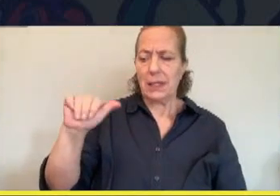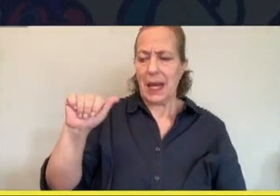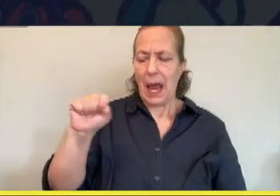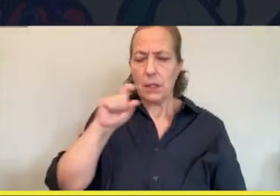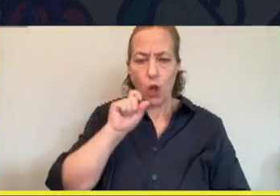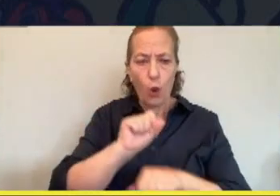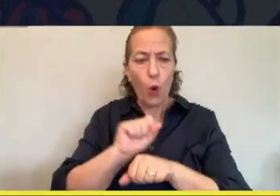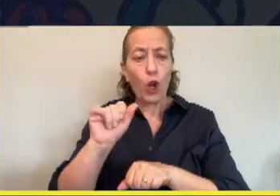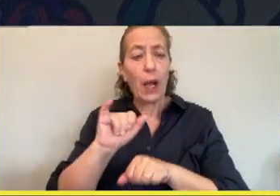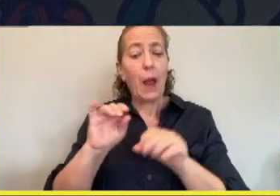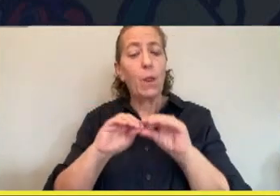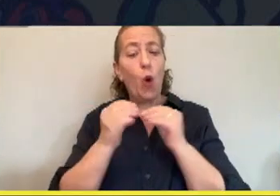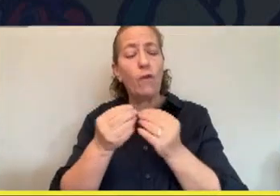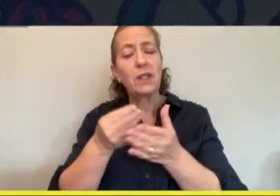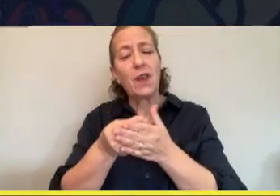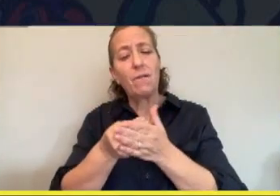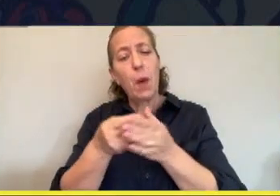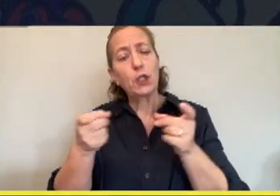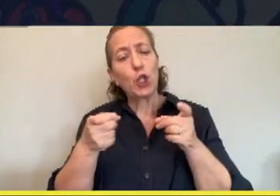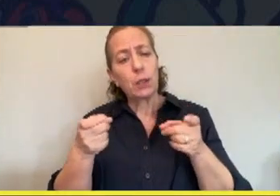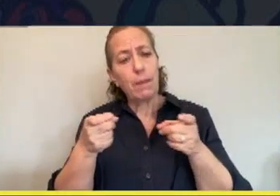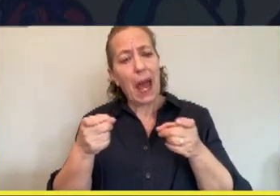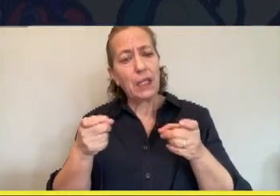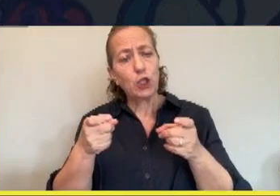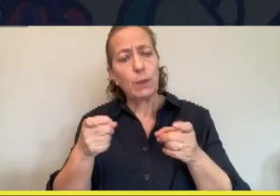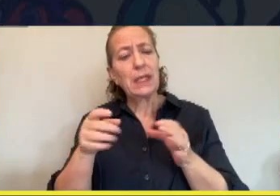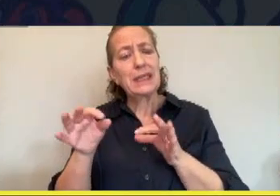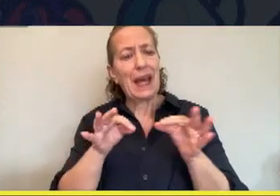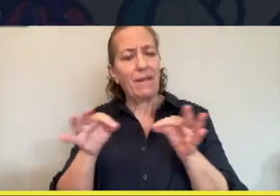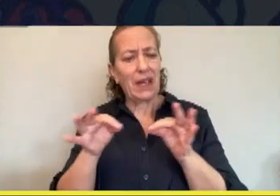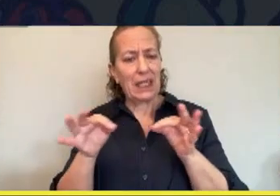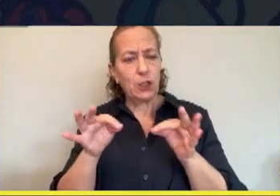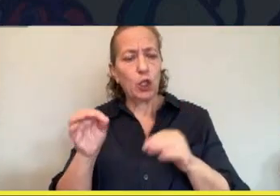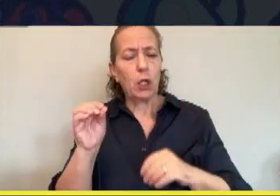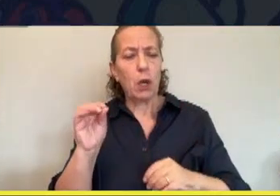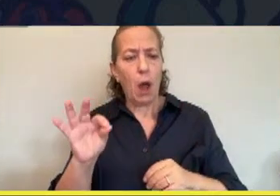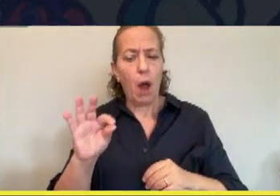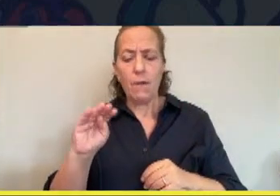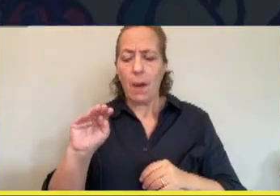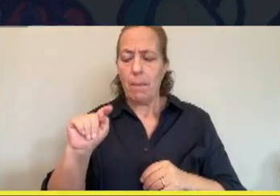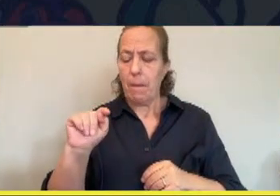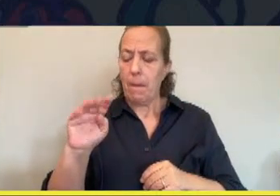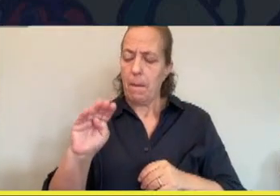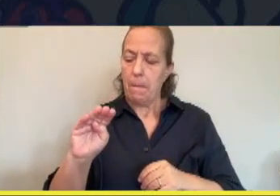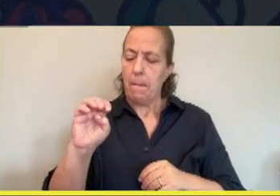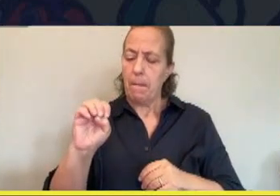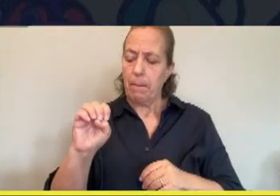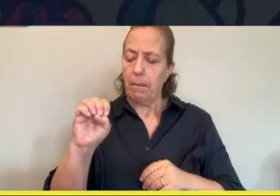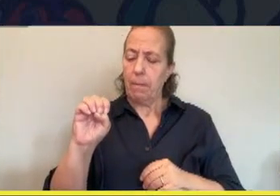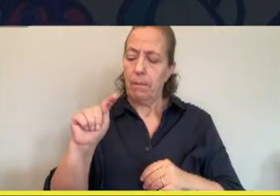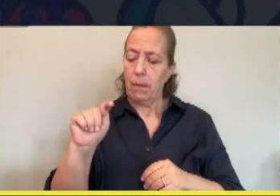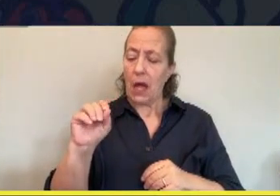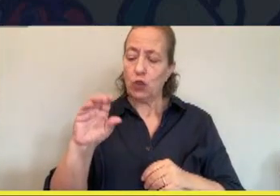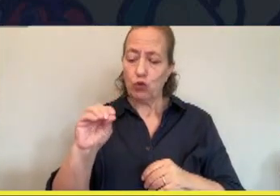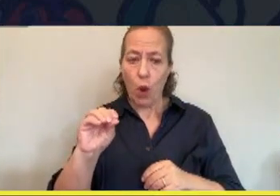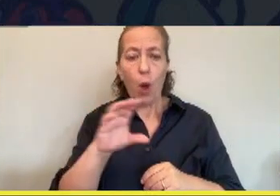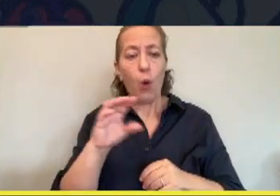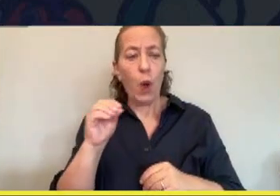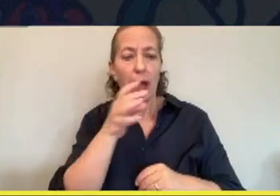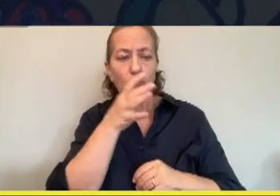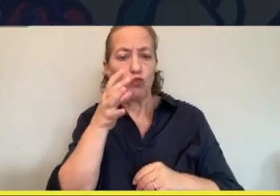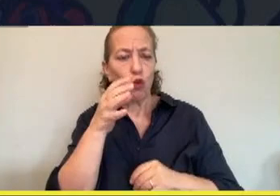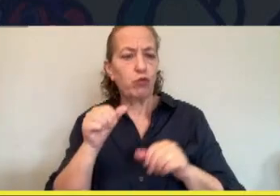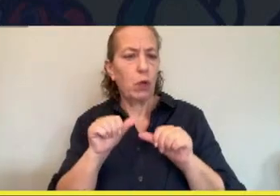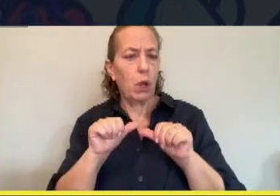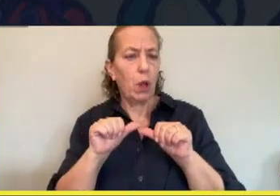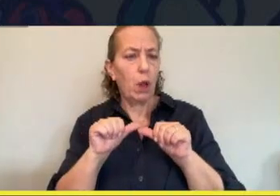of Budget and Management definitions of metro and rural areas. After